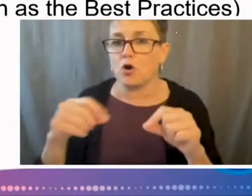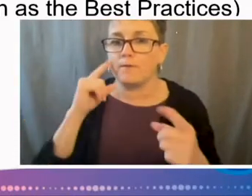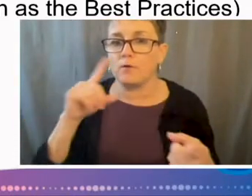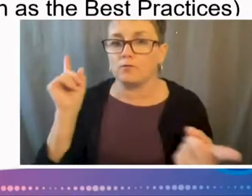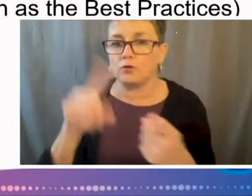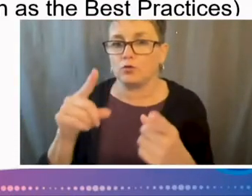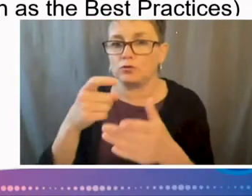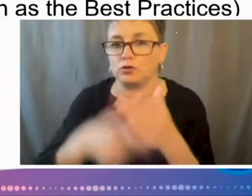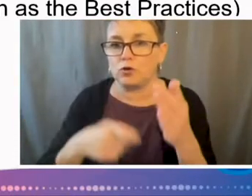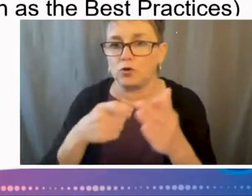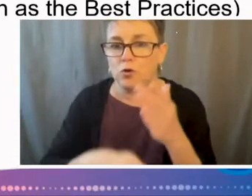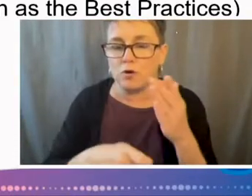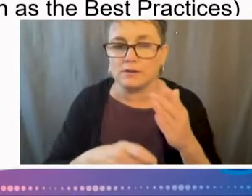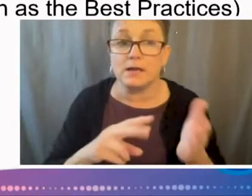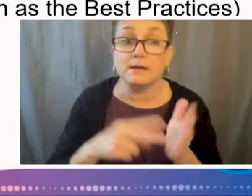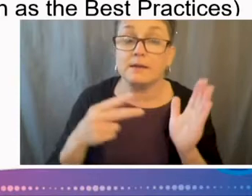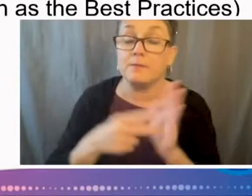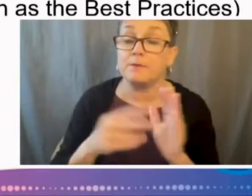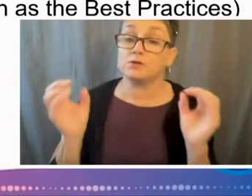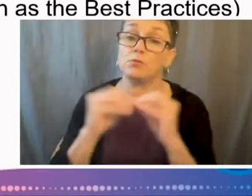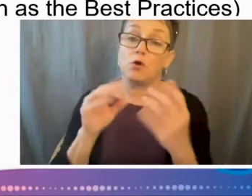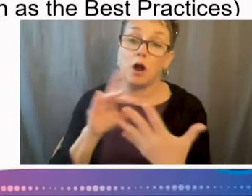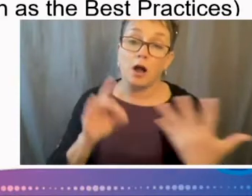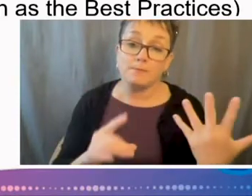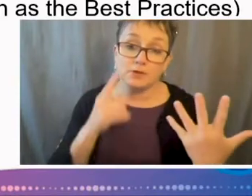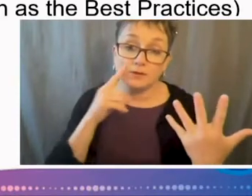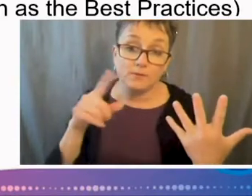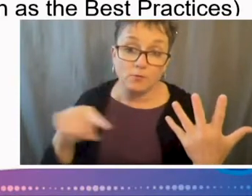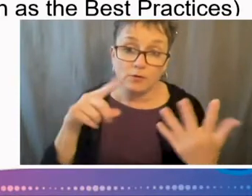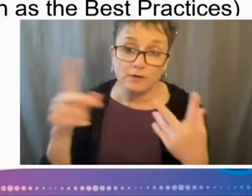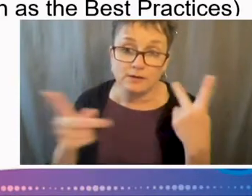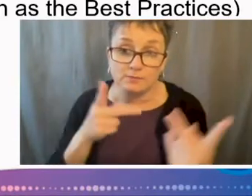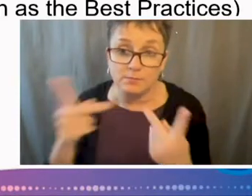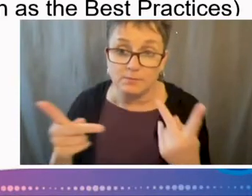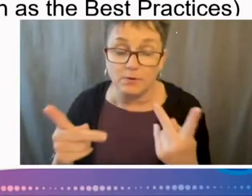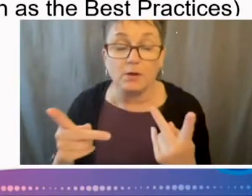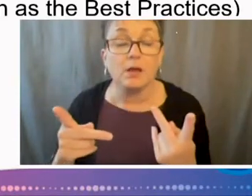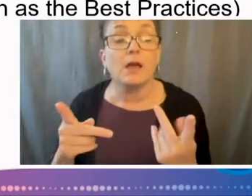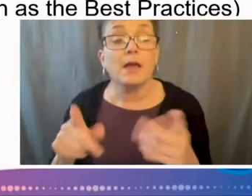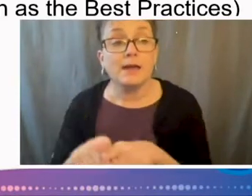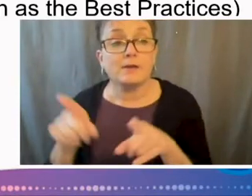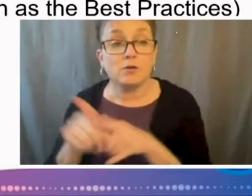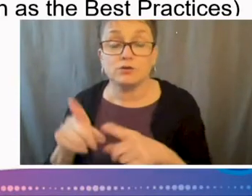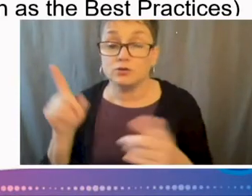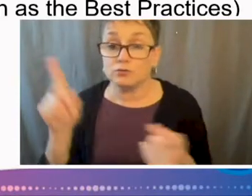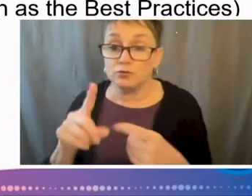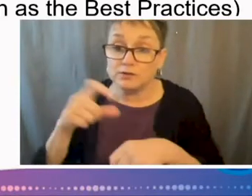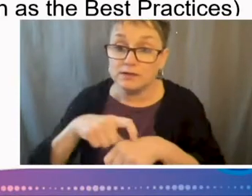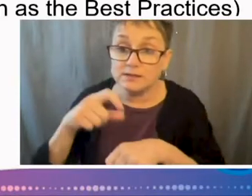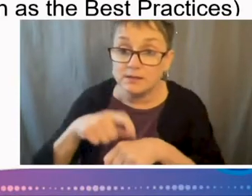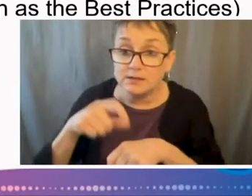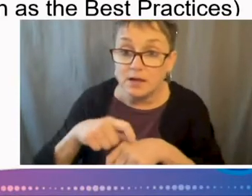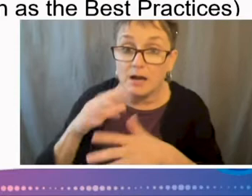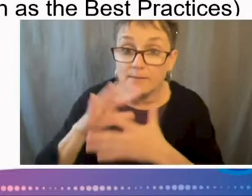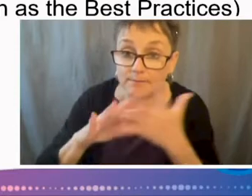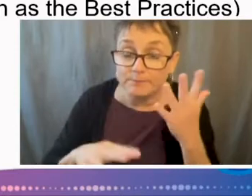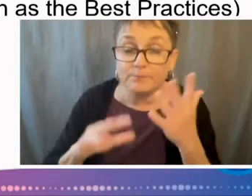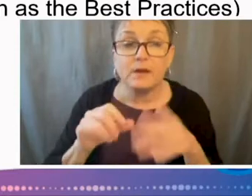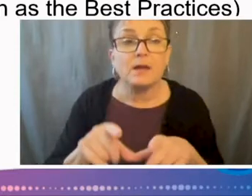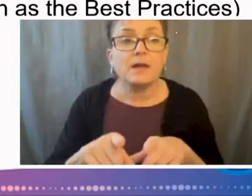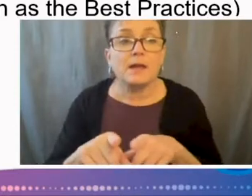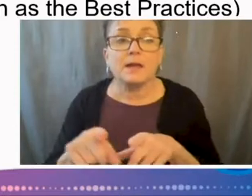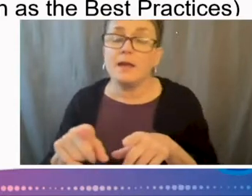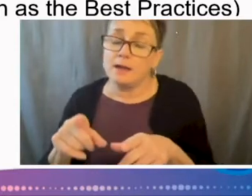customers' transportation options, reduces the amount of time to take full advantage of those options, and is an additional cost savings